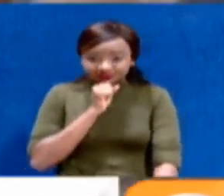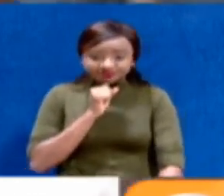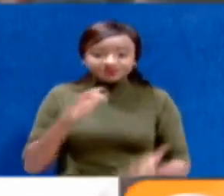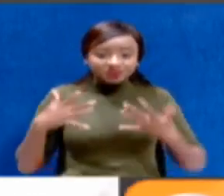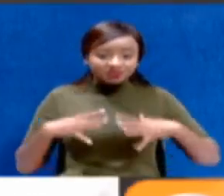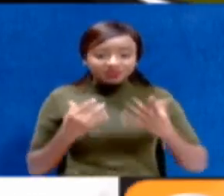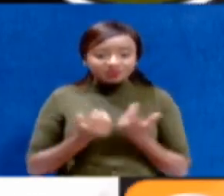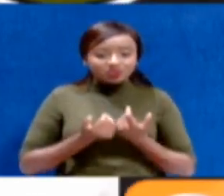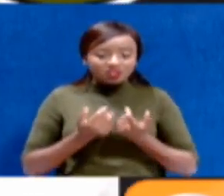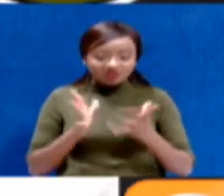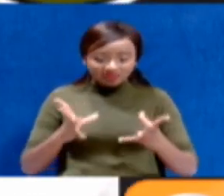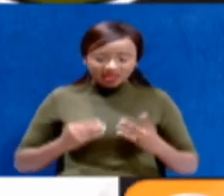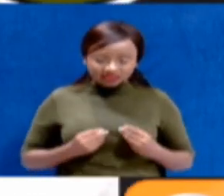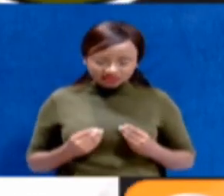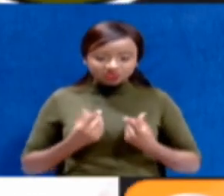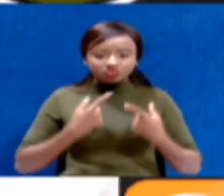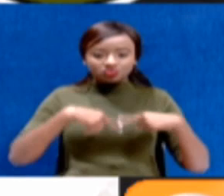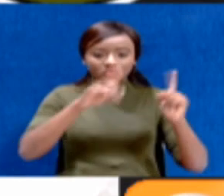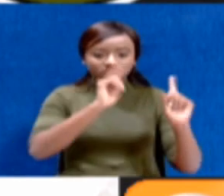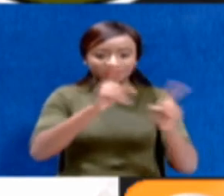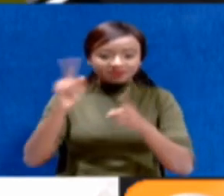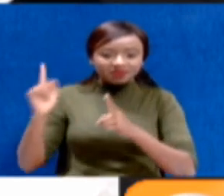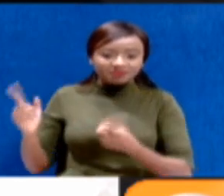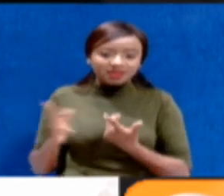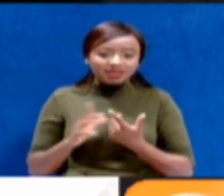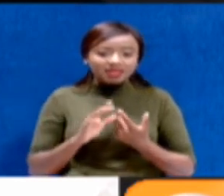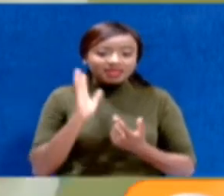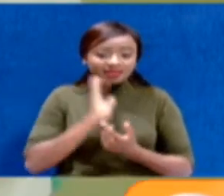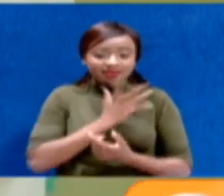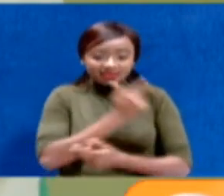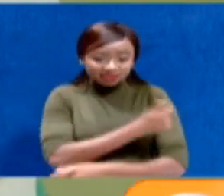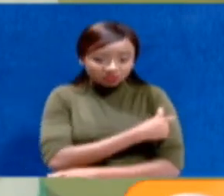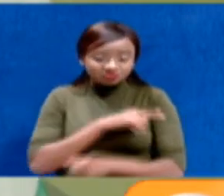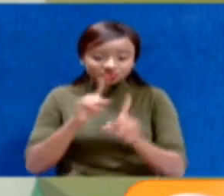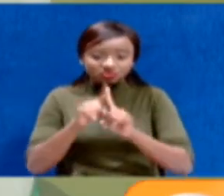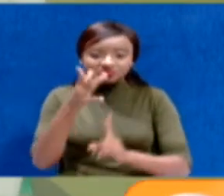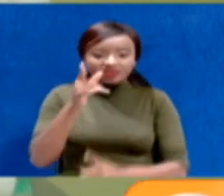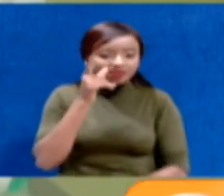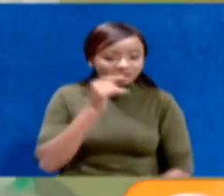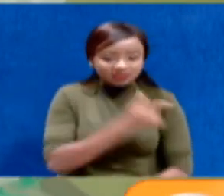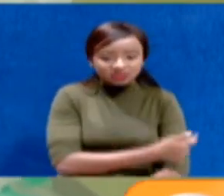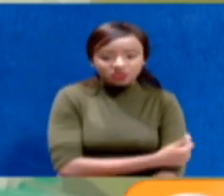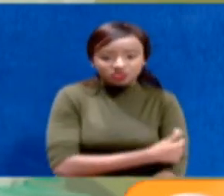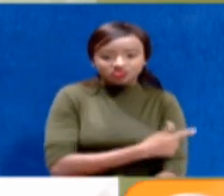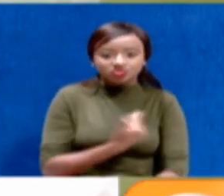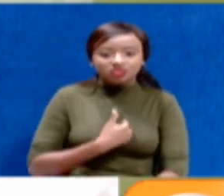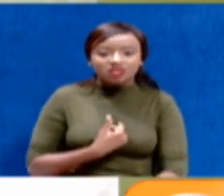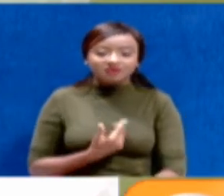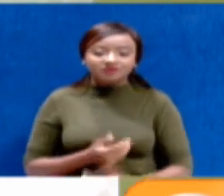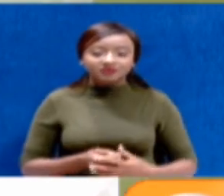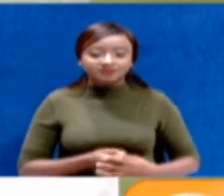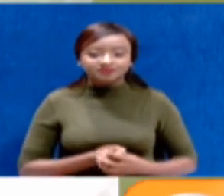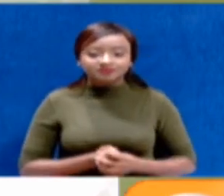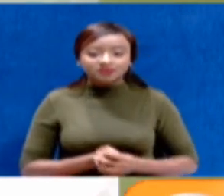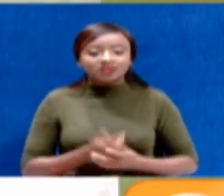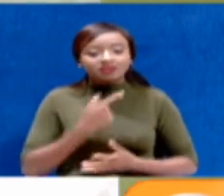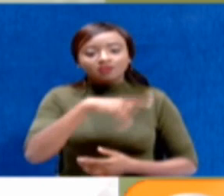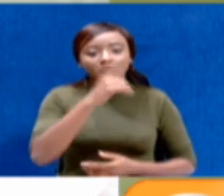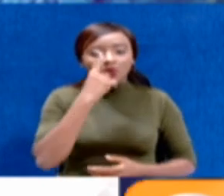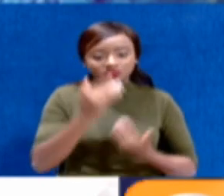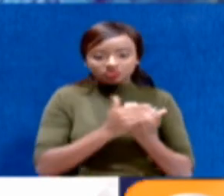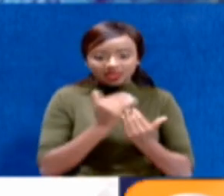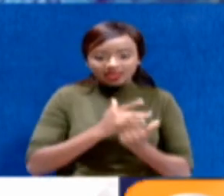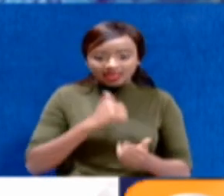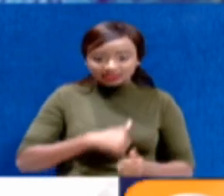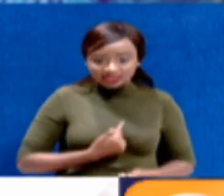asymptomatic patients have been allowed to leave the Kenyatta University Hospital and the Coast Provincial General Hospital for treatment at home. Kelvin knows